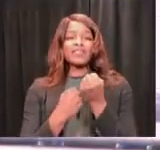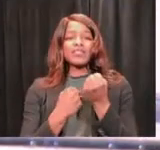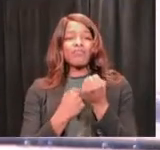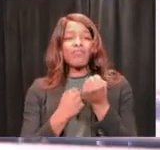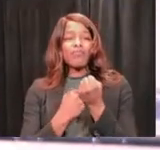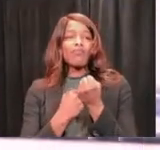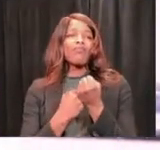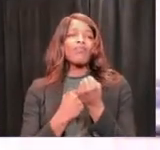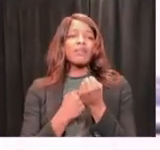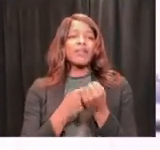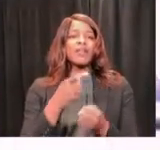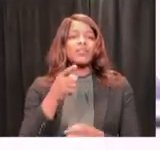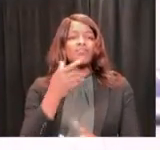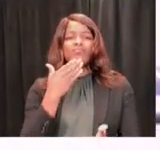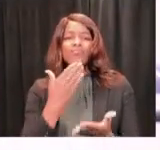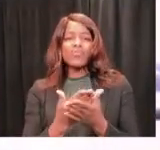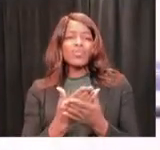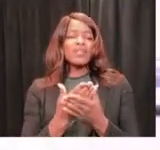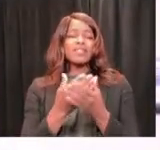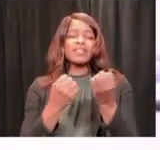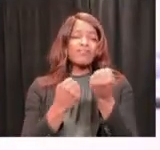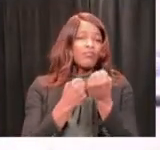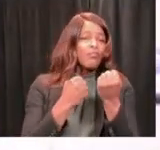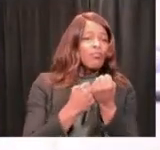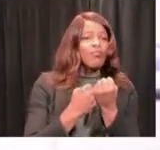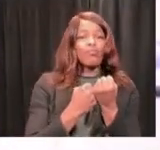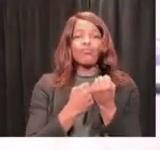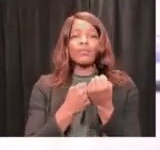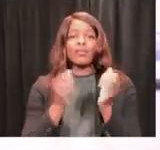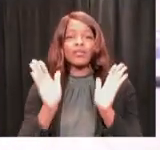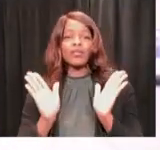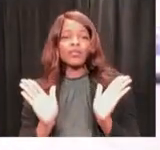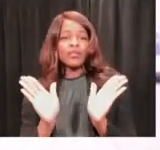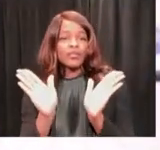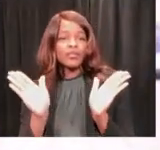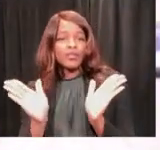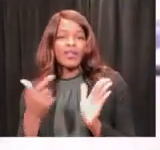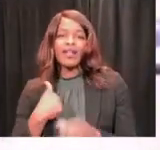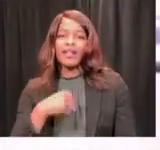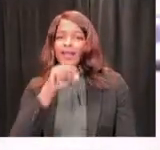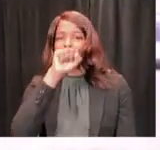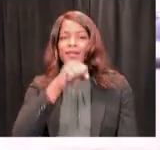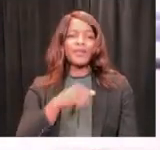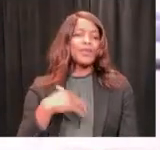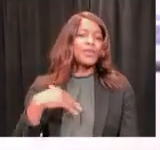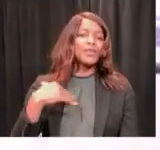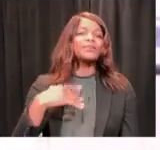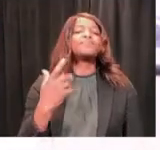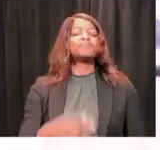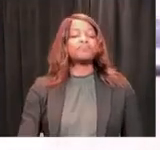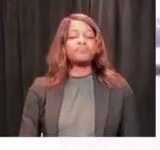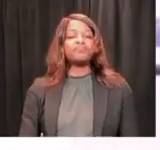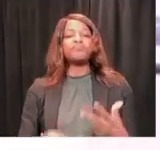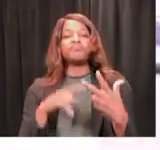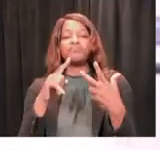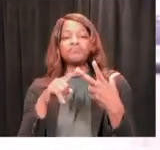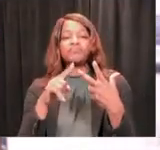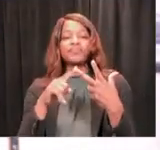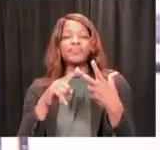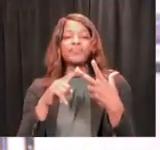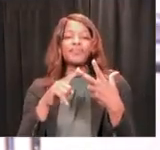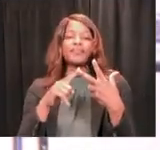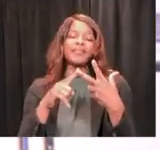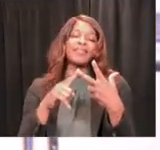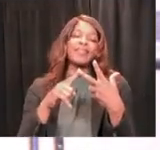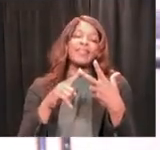this affirmation that you are good at, that I affirm you, that I admire you, right? Then we long for them to have this admiration,